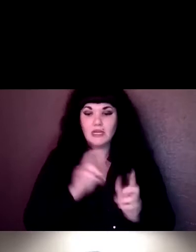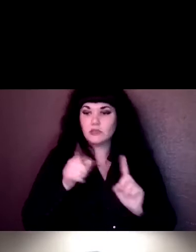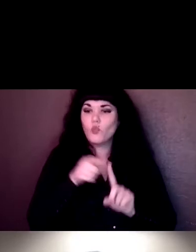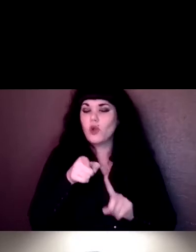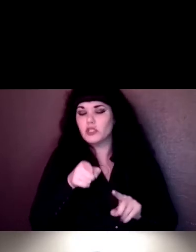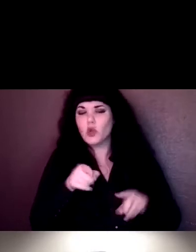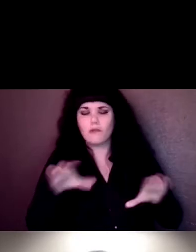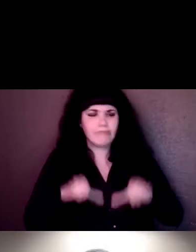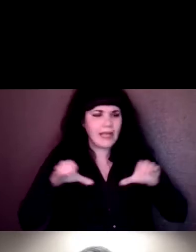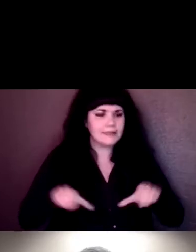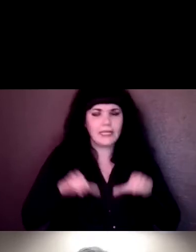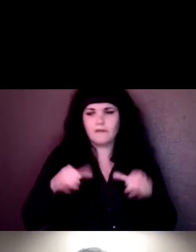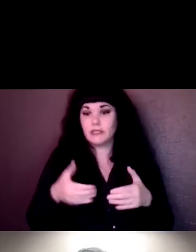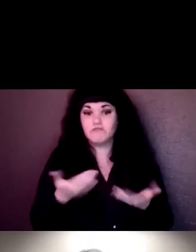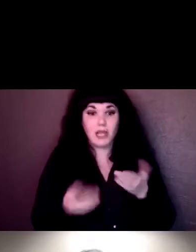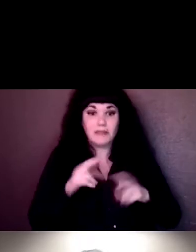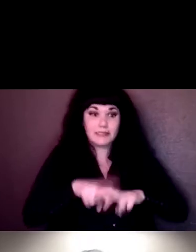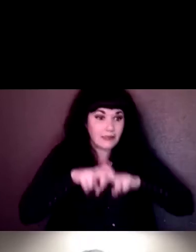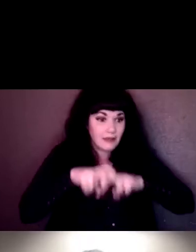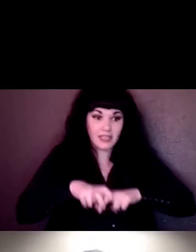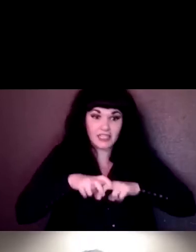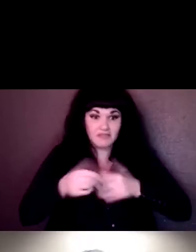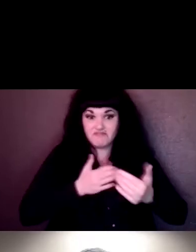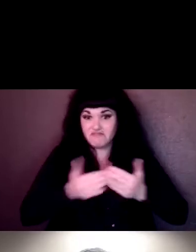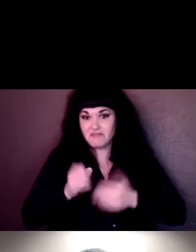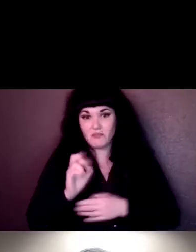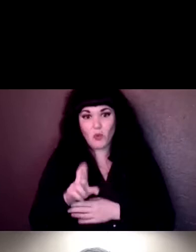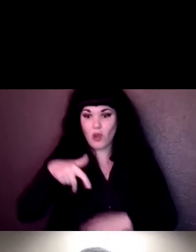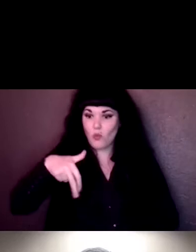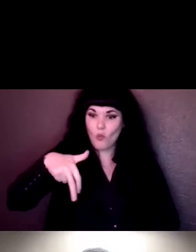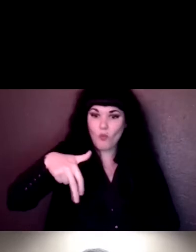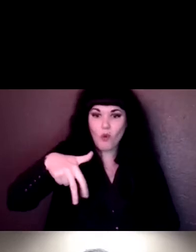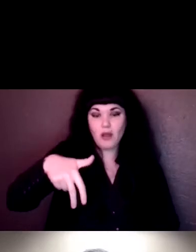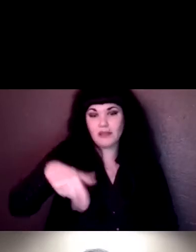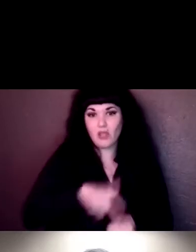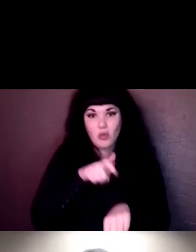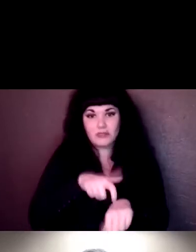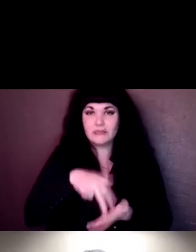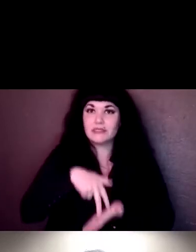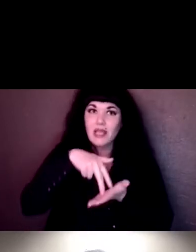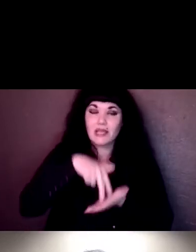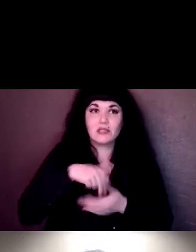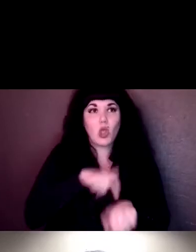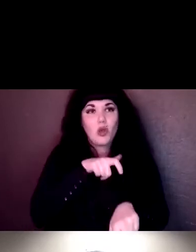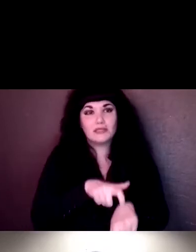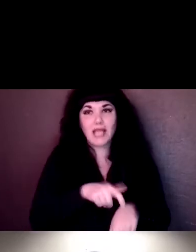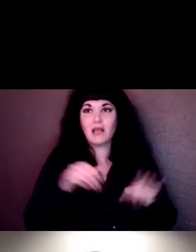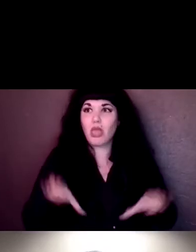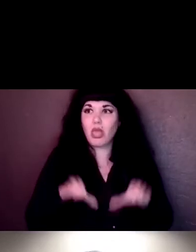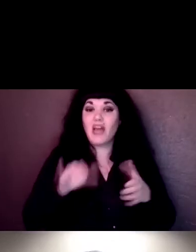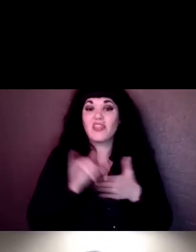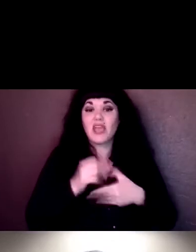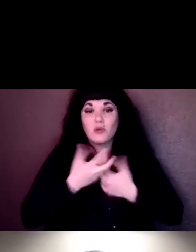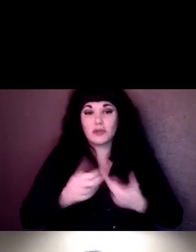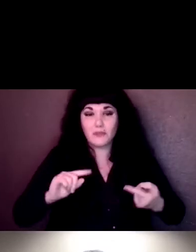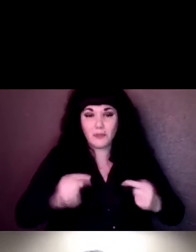could be increased sitting time, actually, could be walking or standing for long periods of time. And when that happens, and of course,